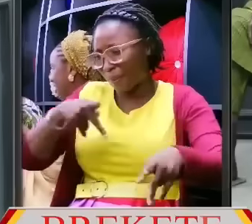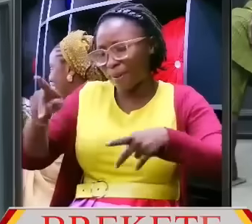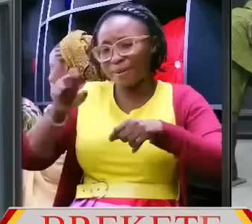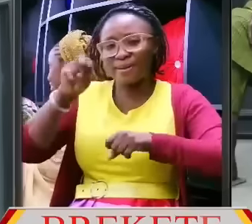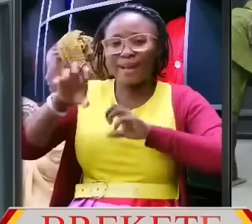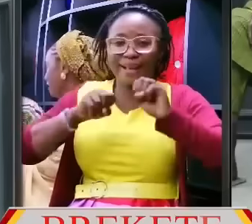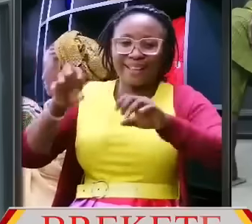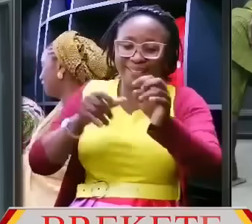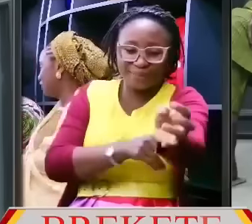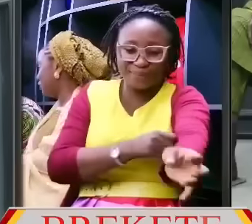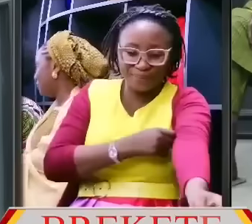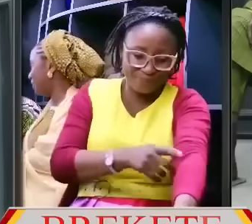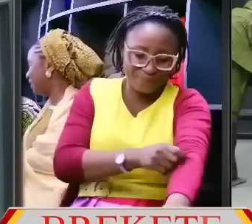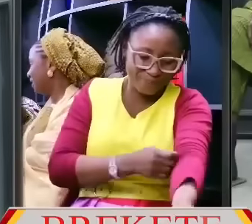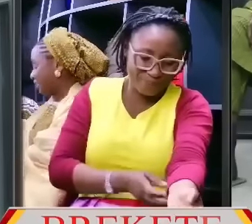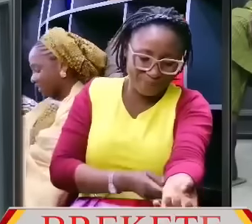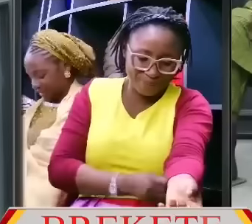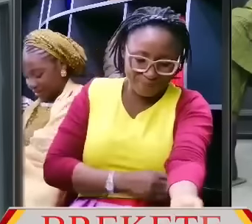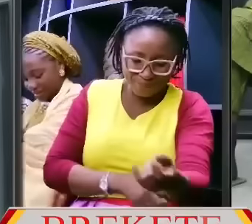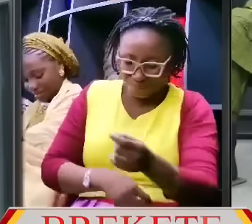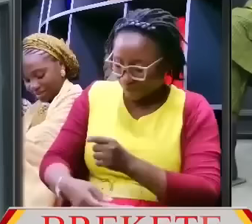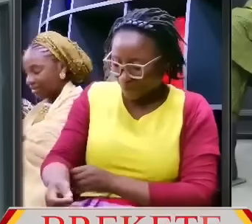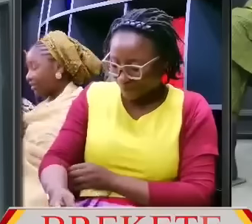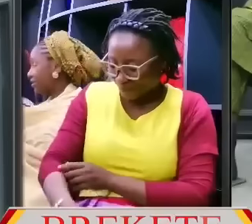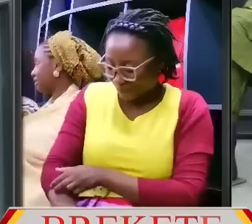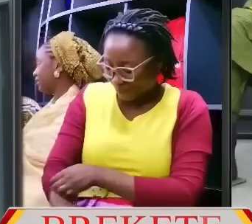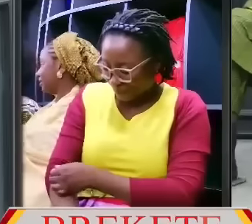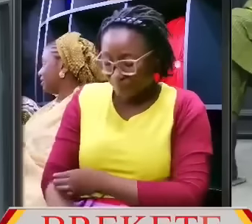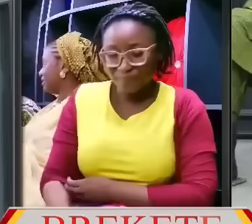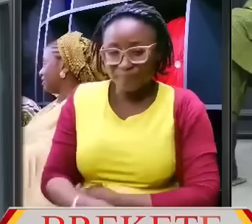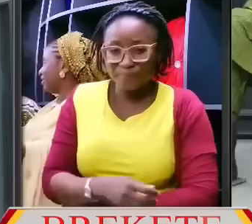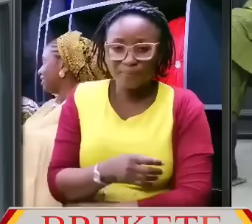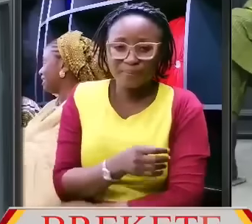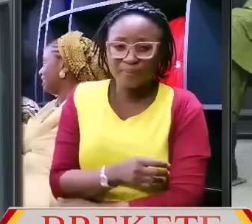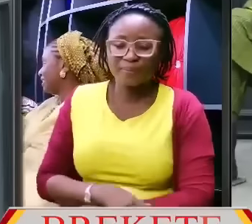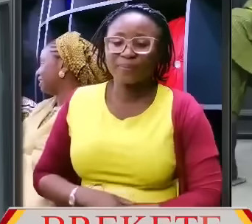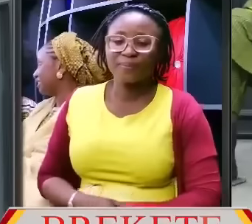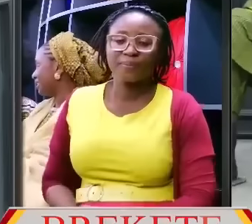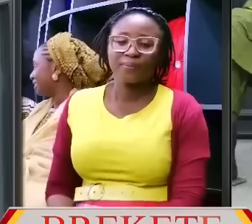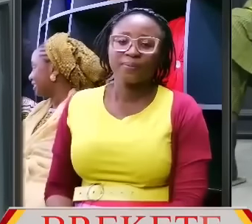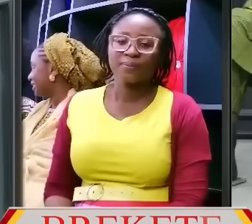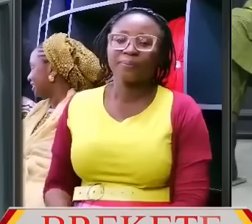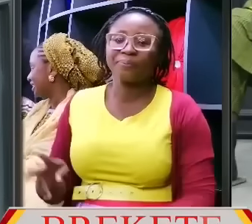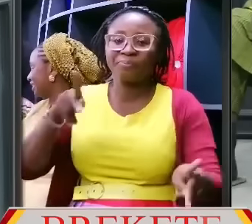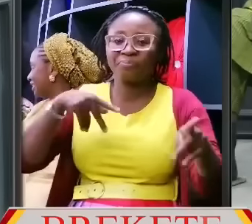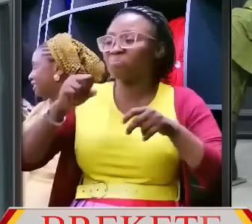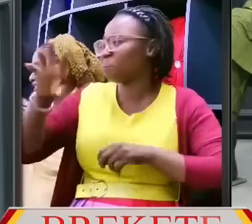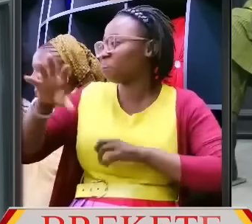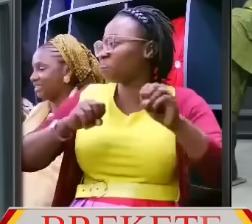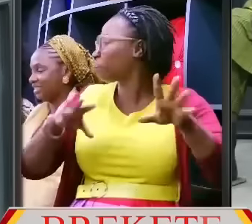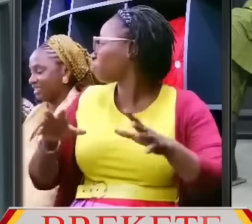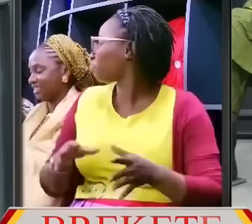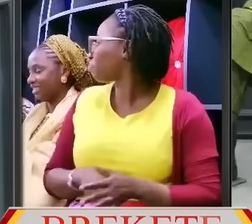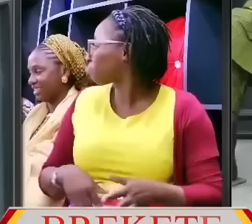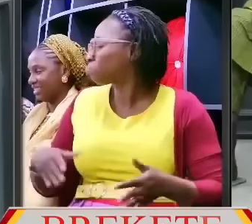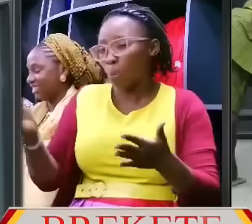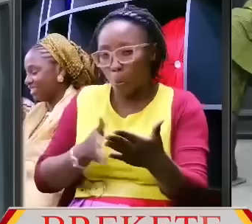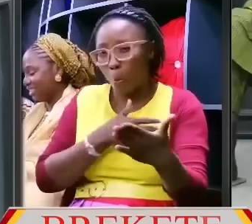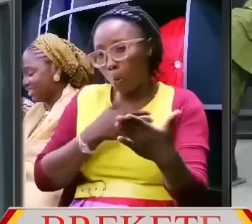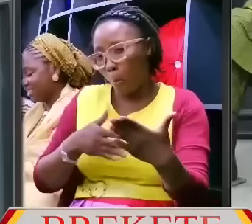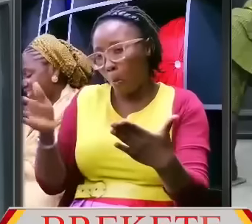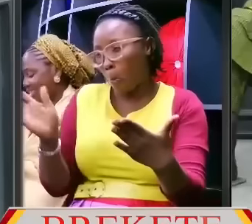party scatter. Hey, I go, no worry, party scatter, party scatter. Look when I climb around, party